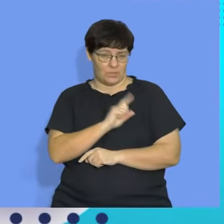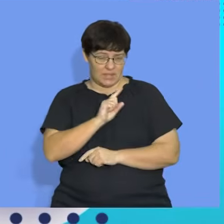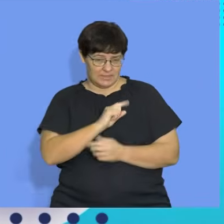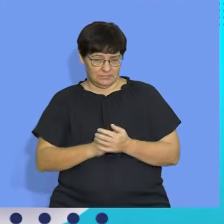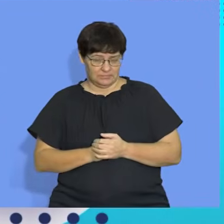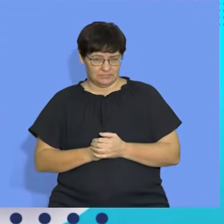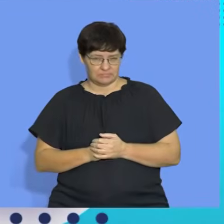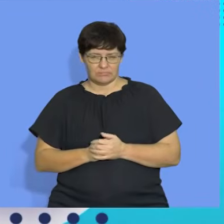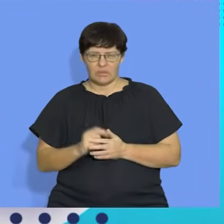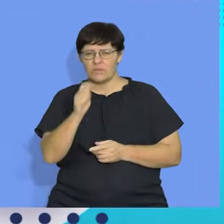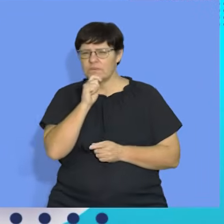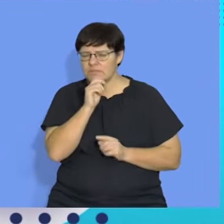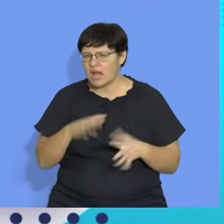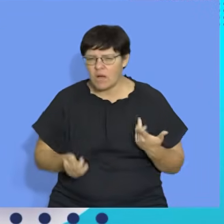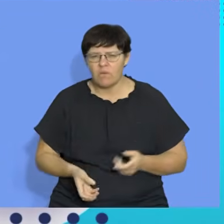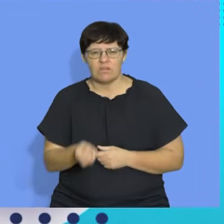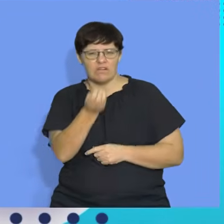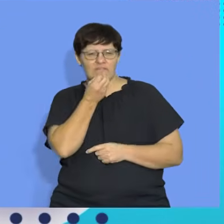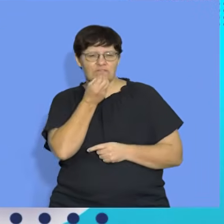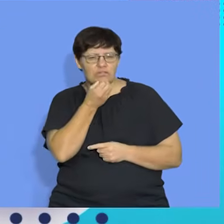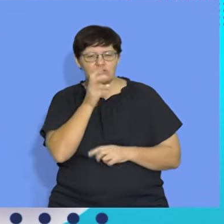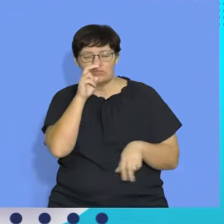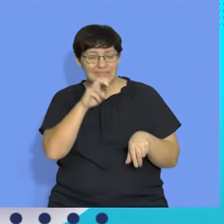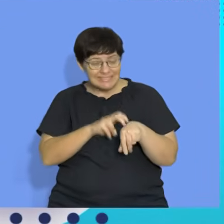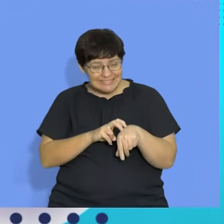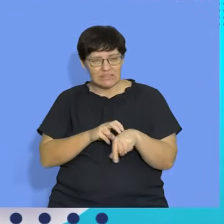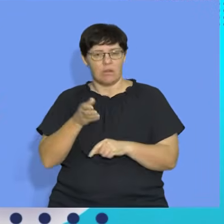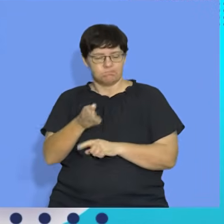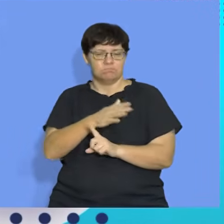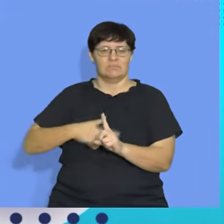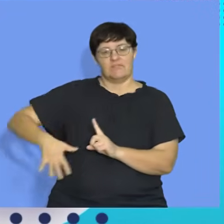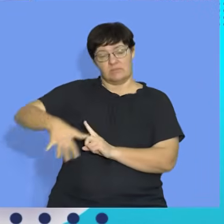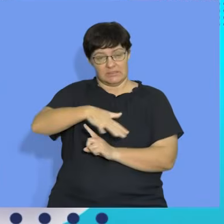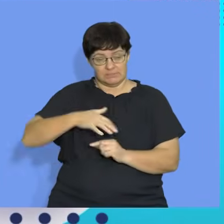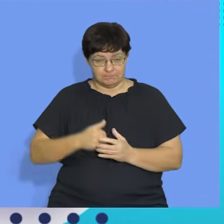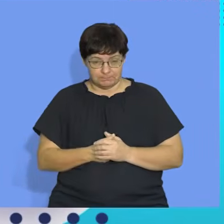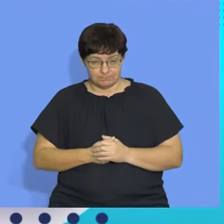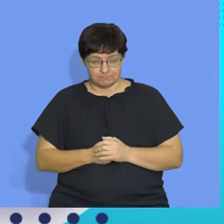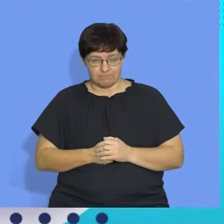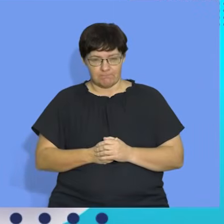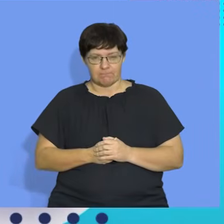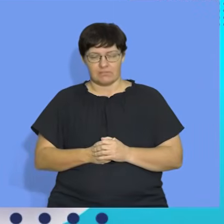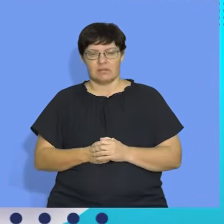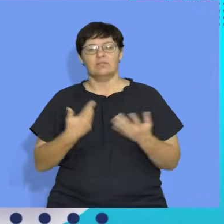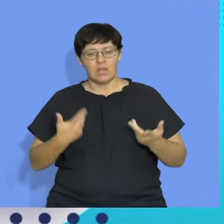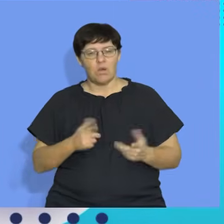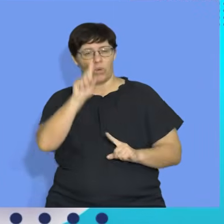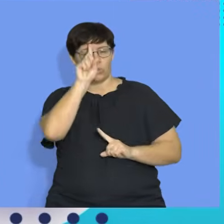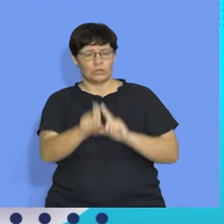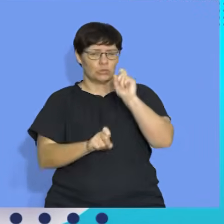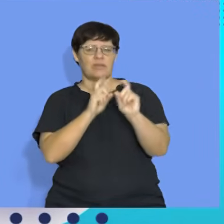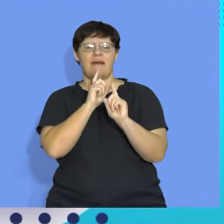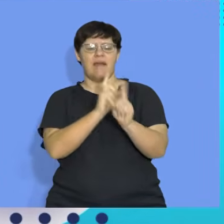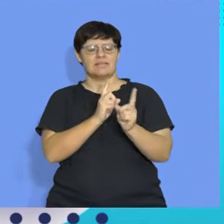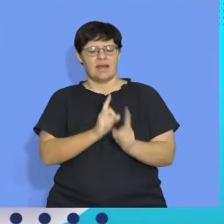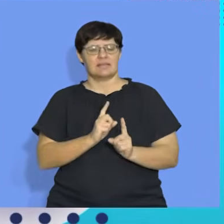look at how we use it, the foods that we eat, how they're important in the environment. Now we're going to have a look at some of the questions